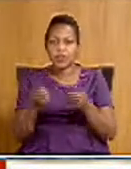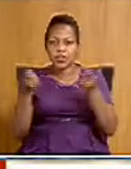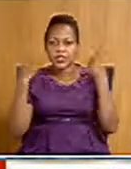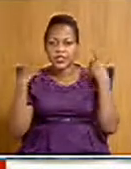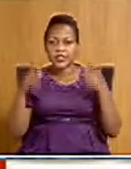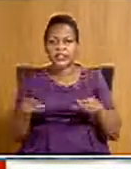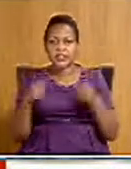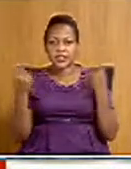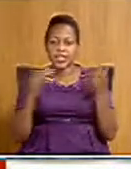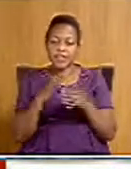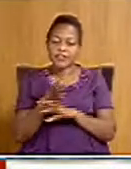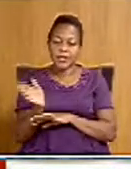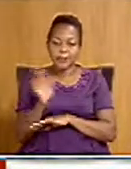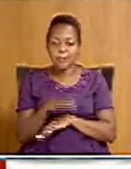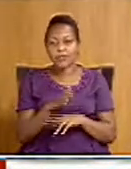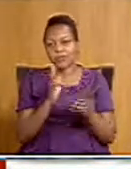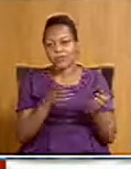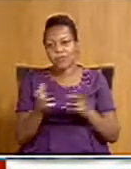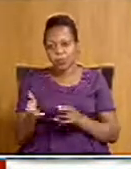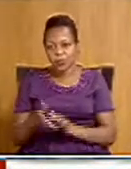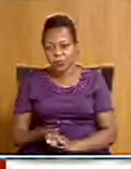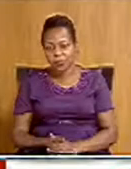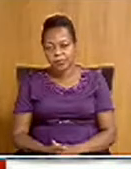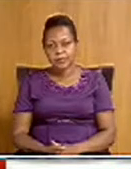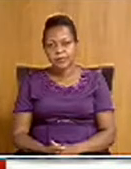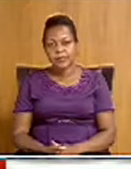been rehabilitated.